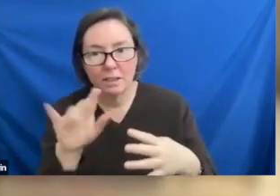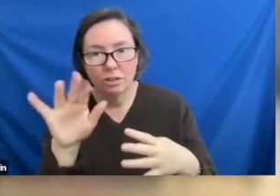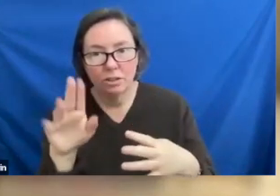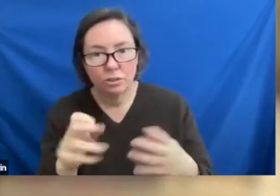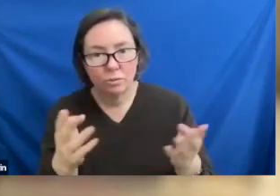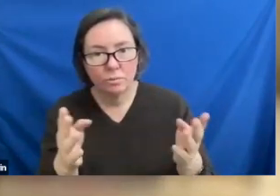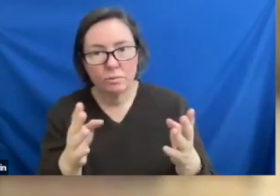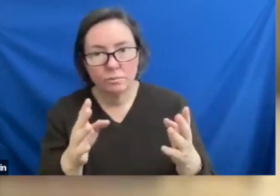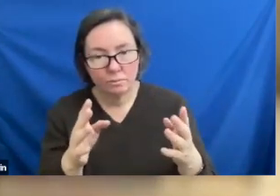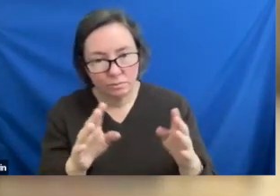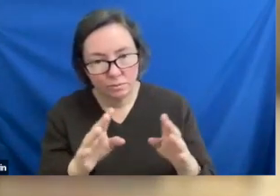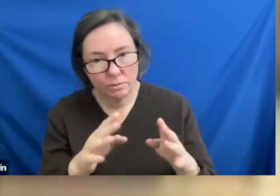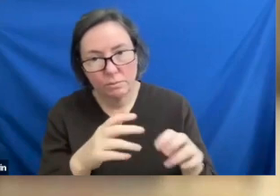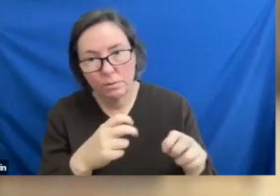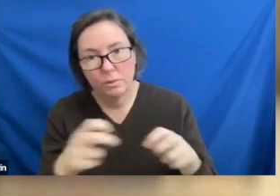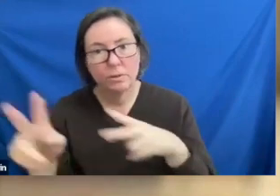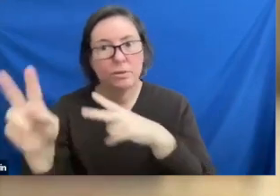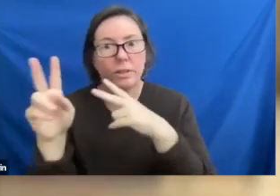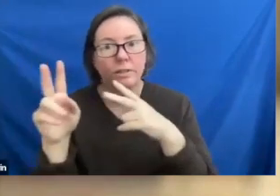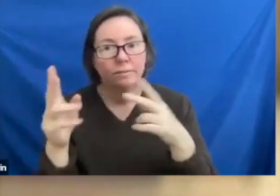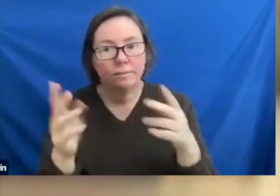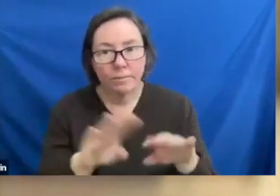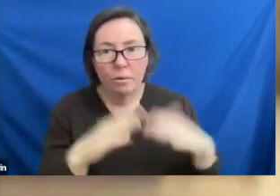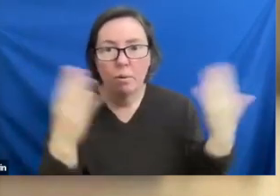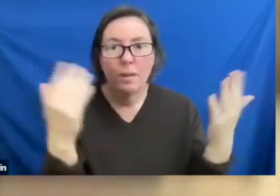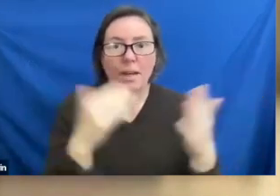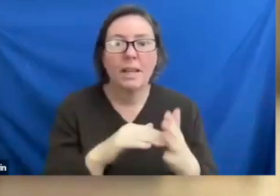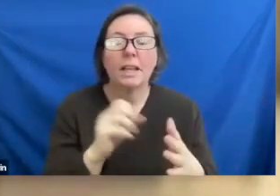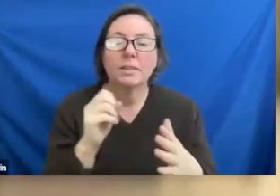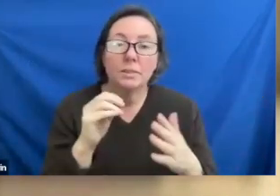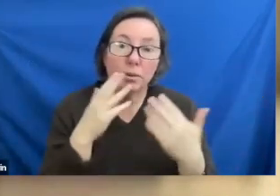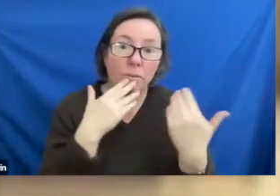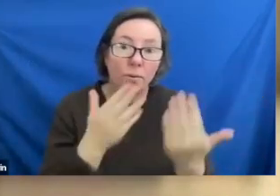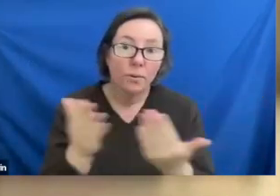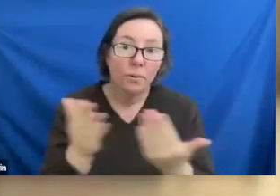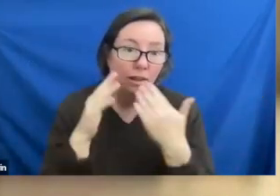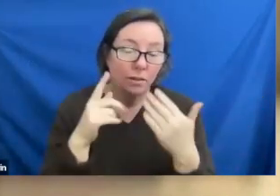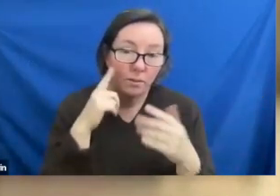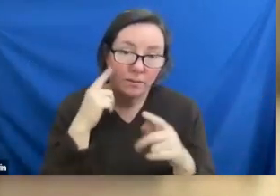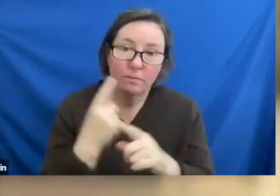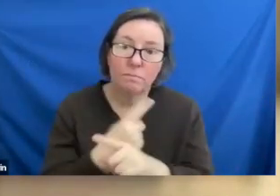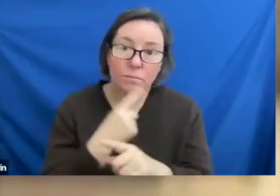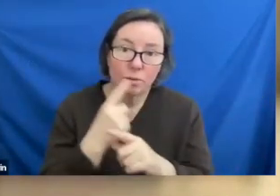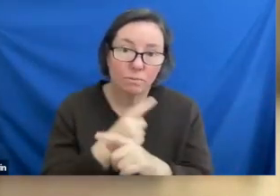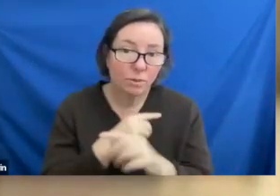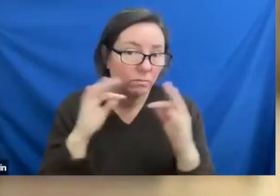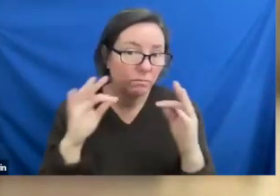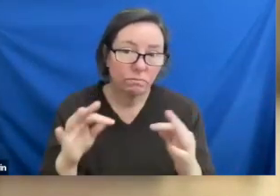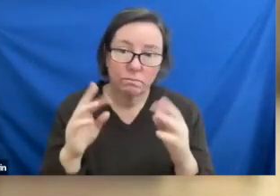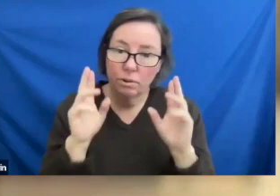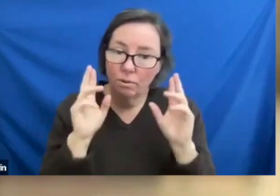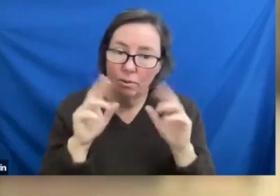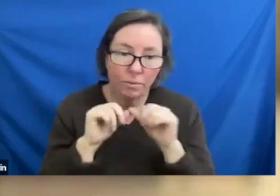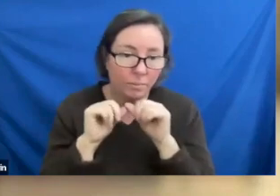And so I do think that it is appropriate for the thank yous. And I hope that we could